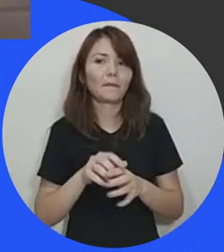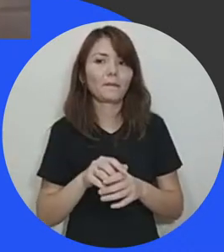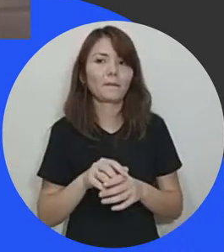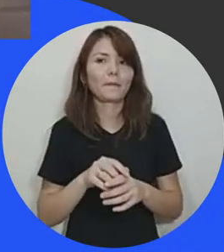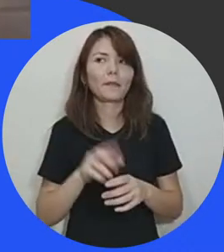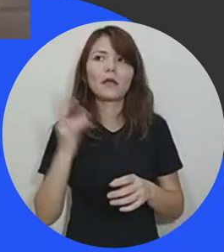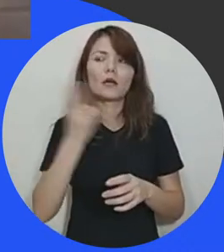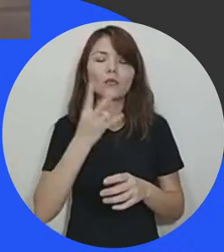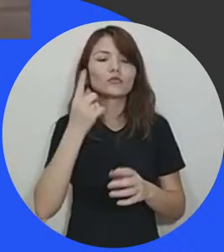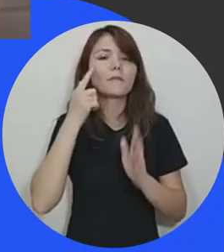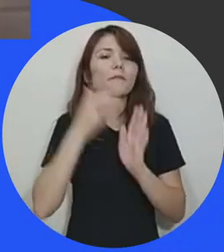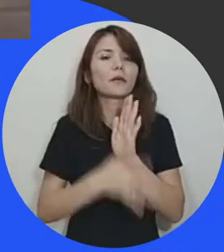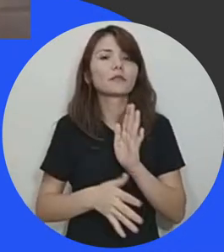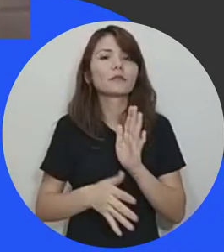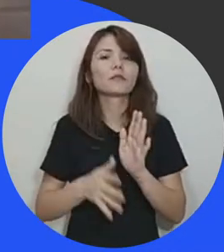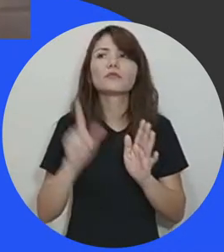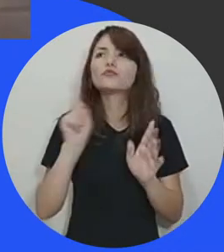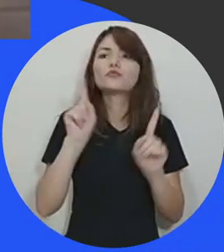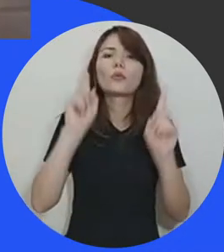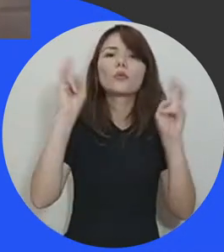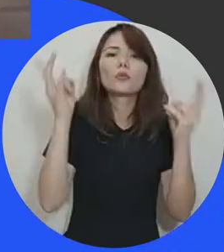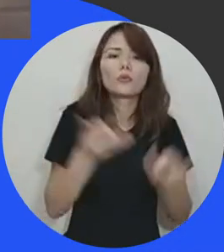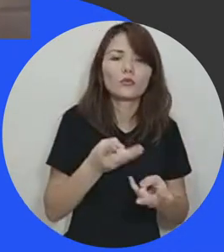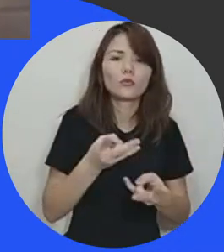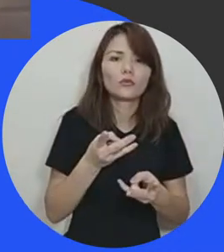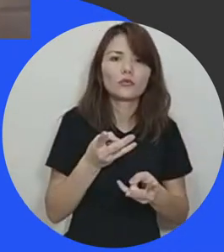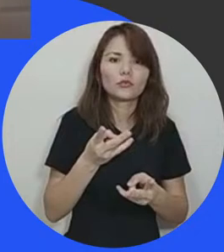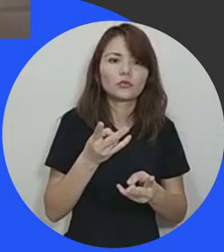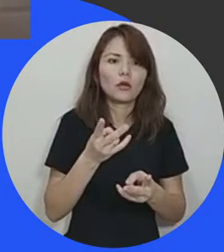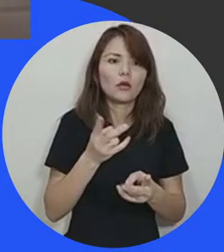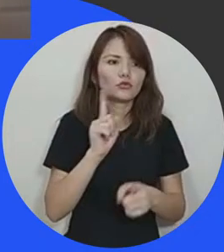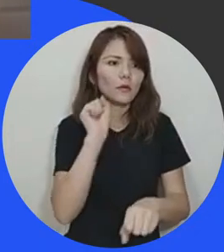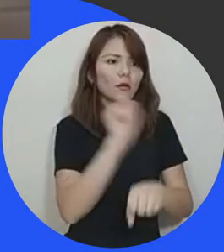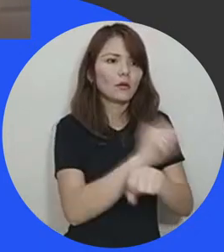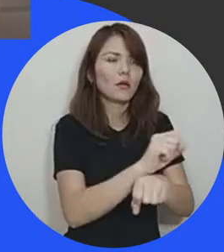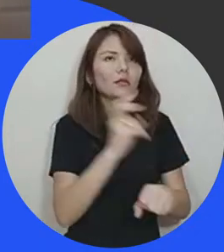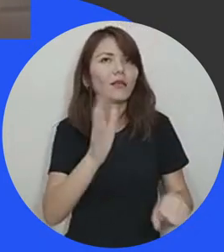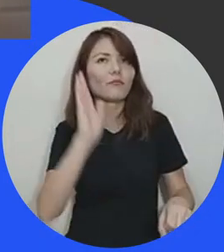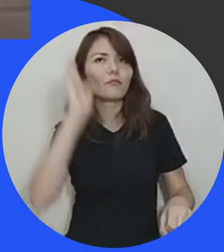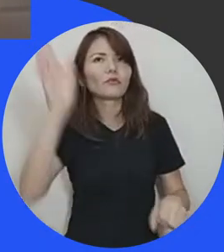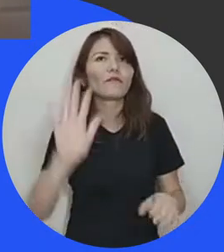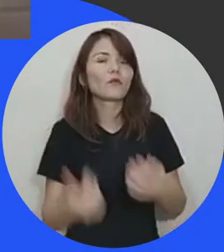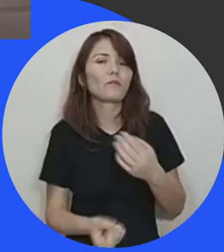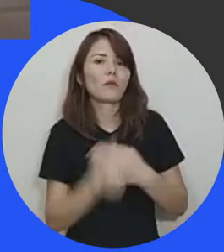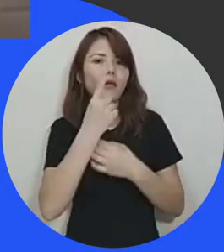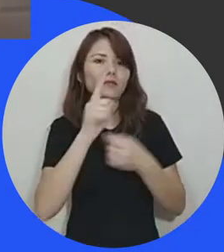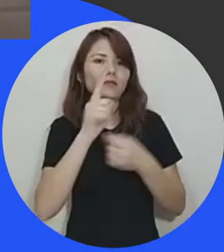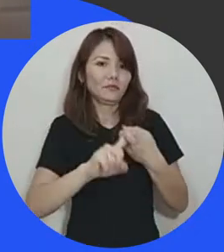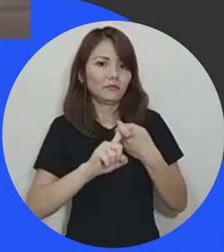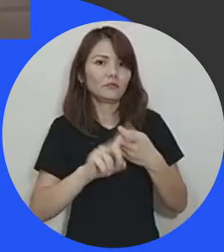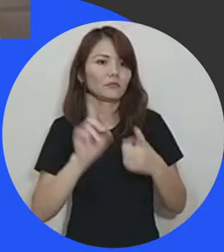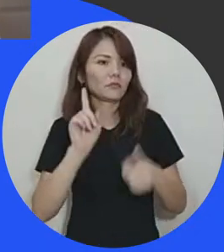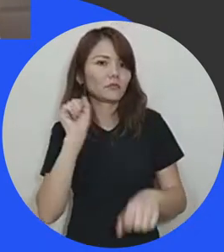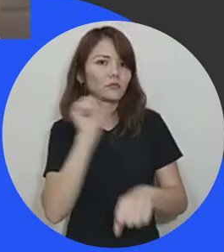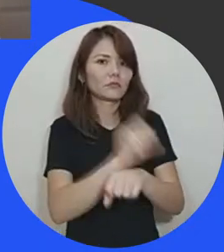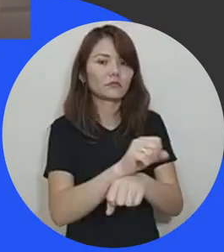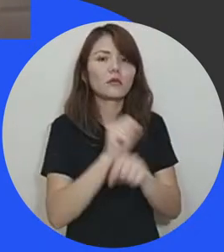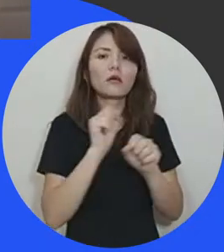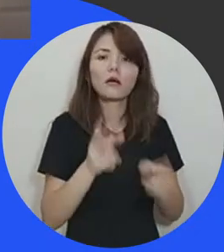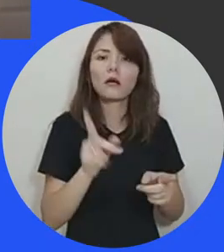to deal with a pandemic in the future. And the other thing to emphasize is that you know, clearly we live in a connected